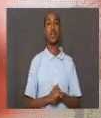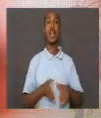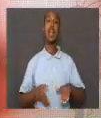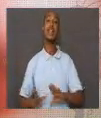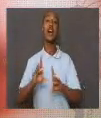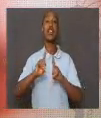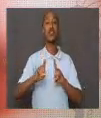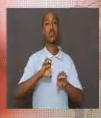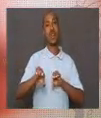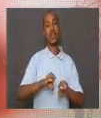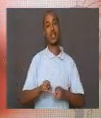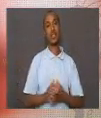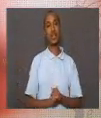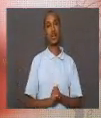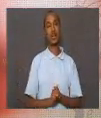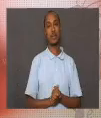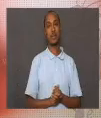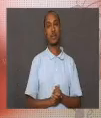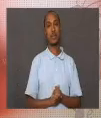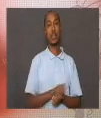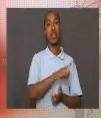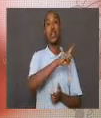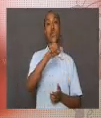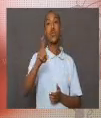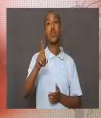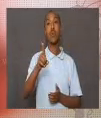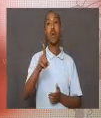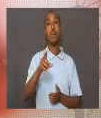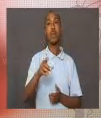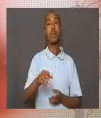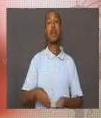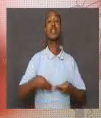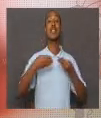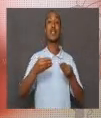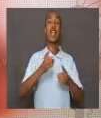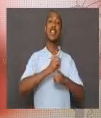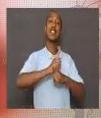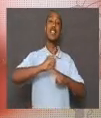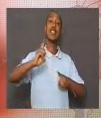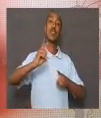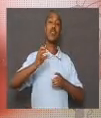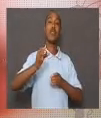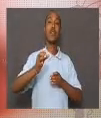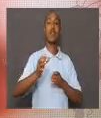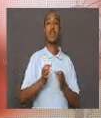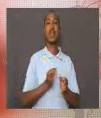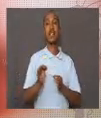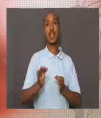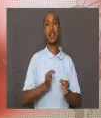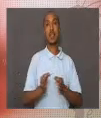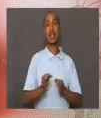Let us do an activity. You will be presented with a series of statements that